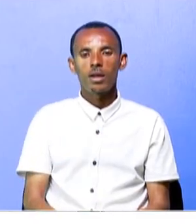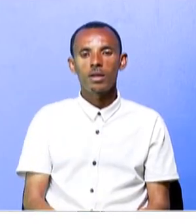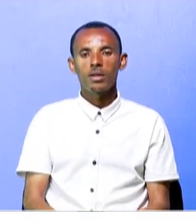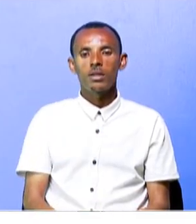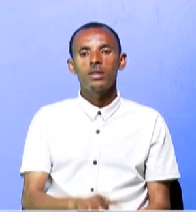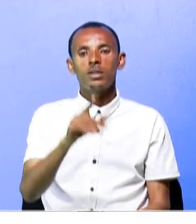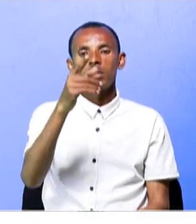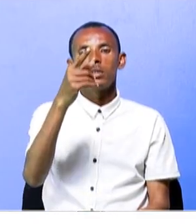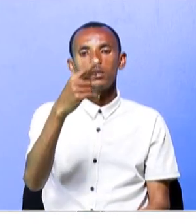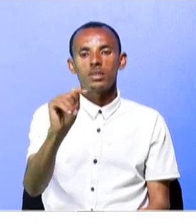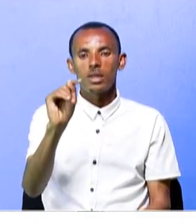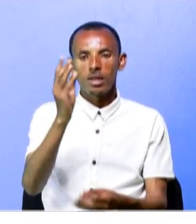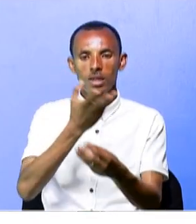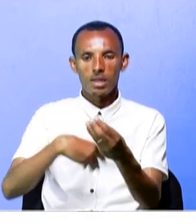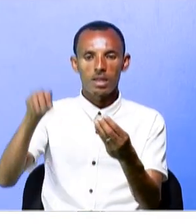the sum of